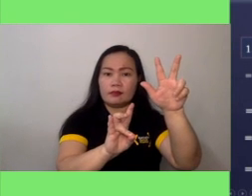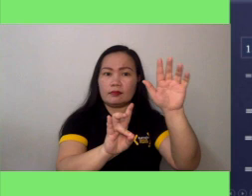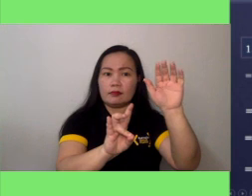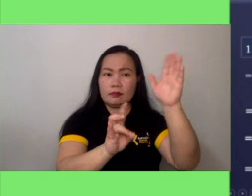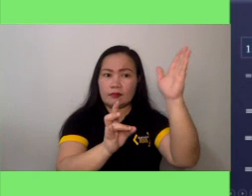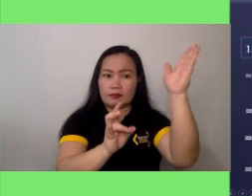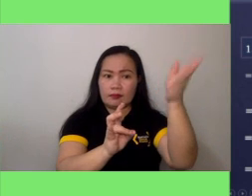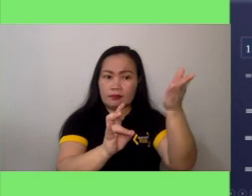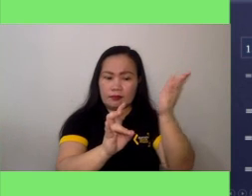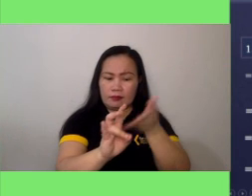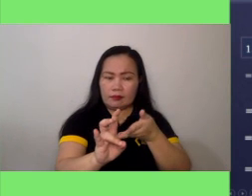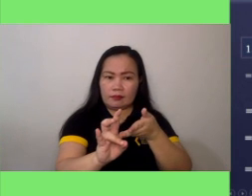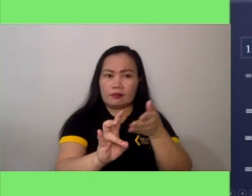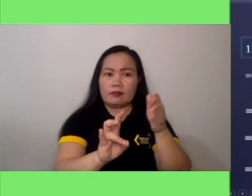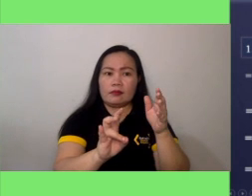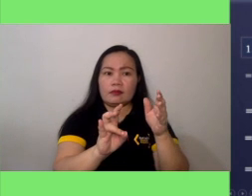siya